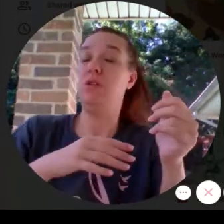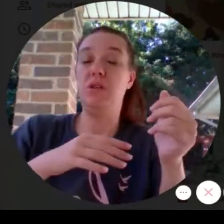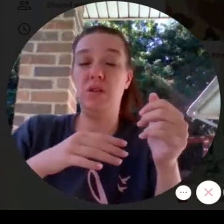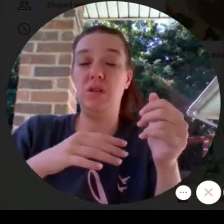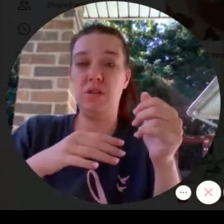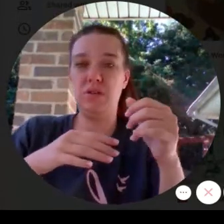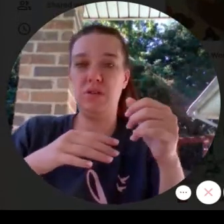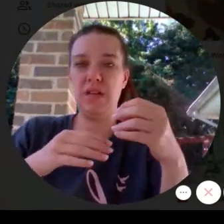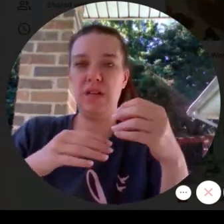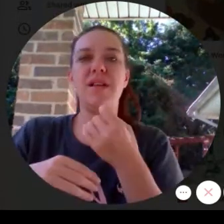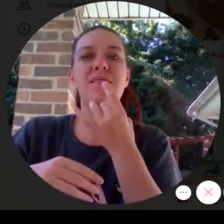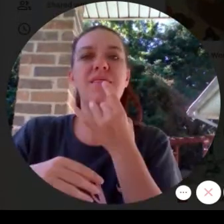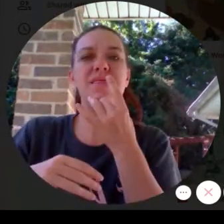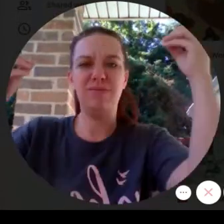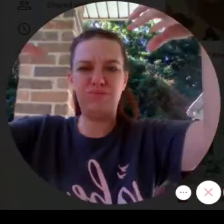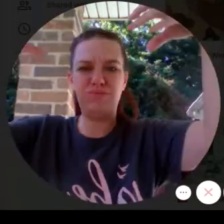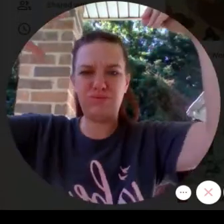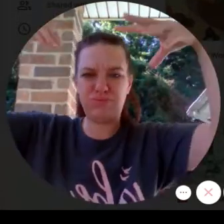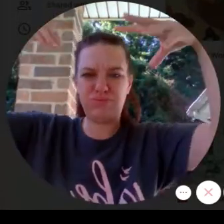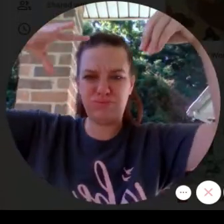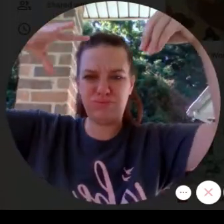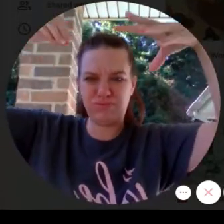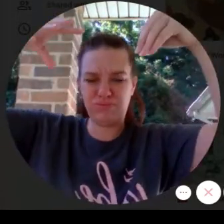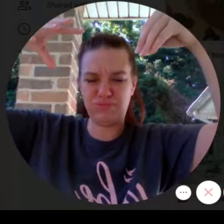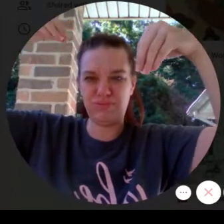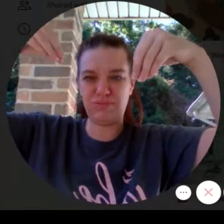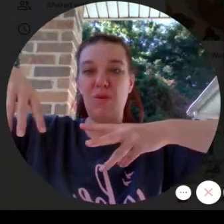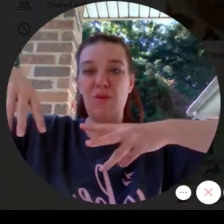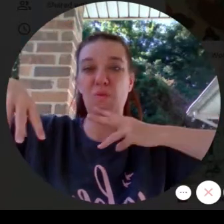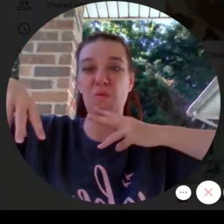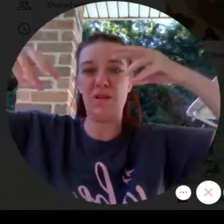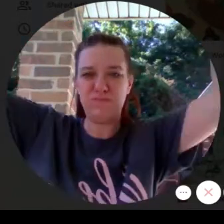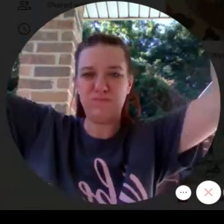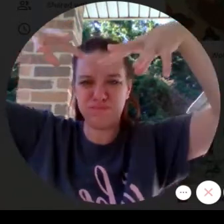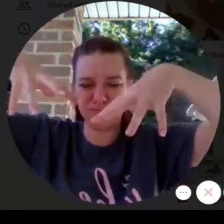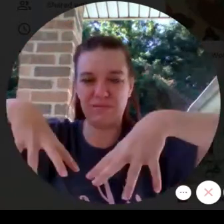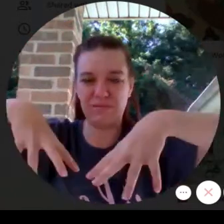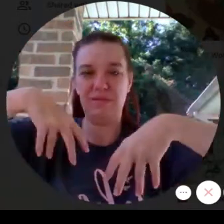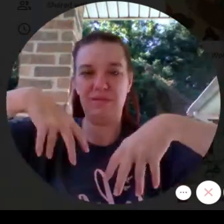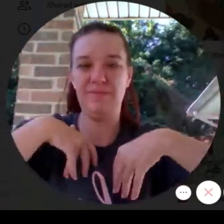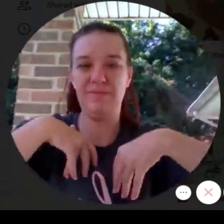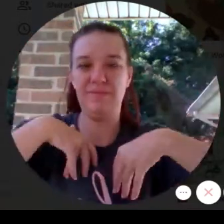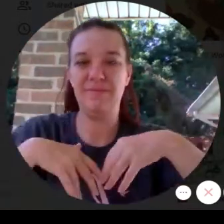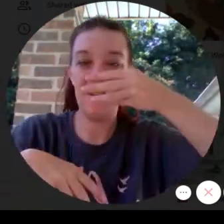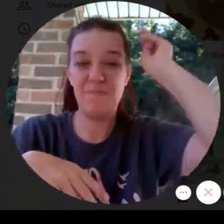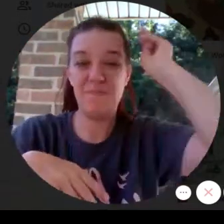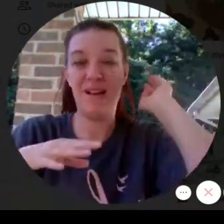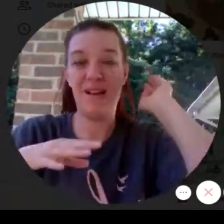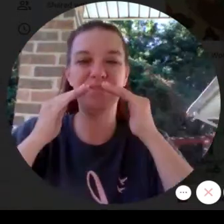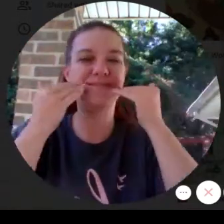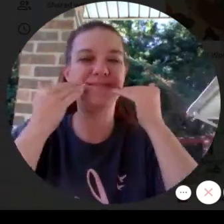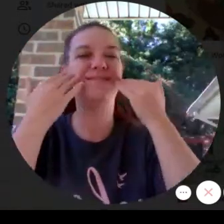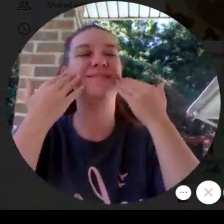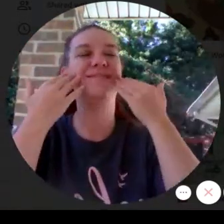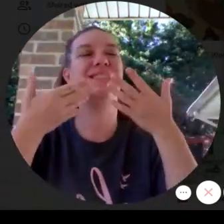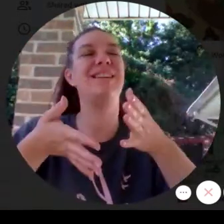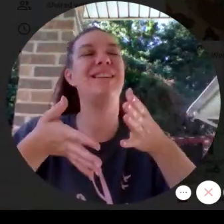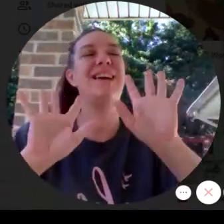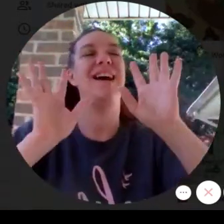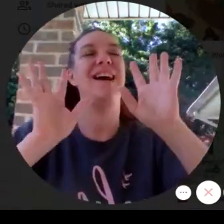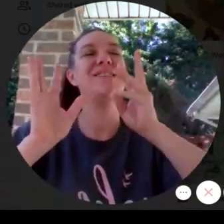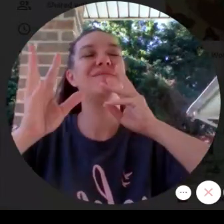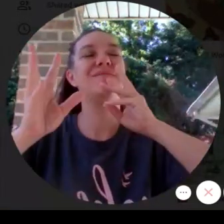blasted, and sprinklers sprinkled. Miles smiled and let himself be drenched. Soon the hallway was